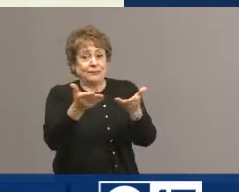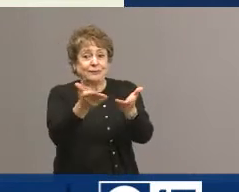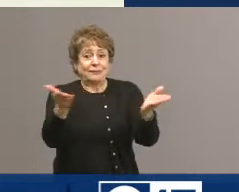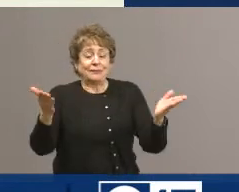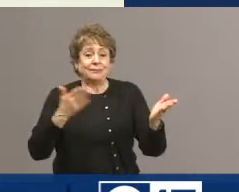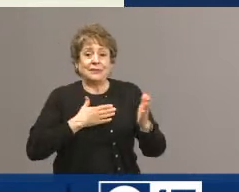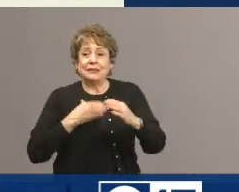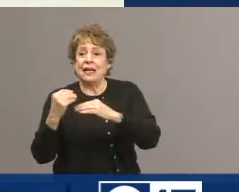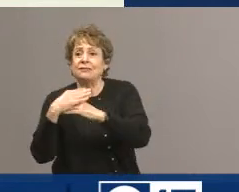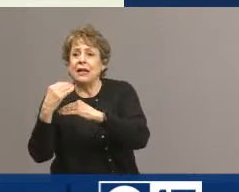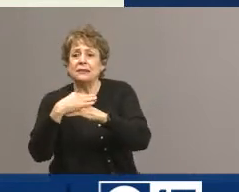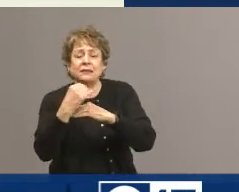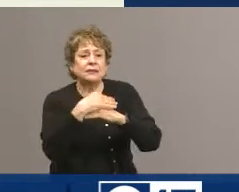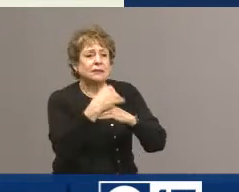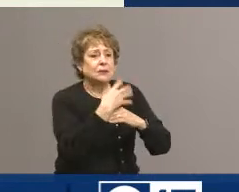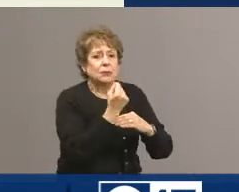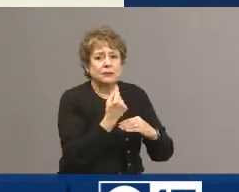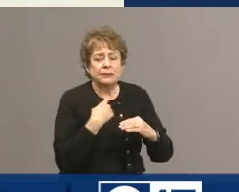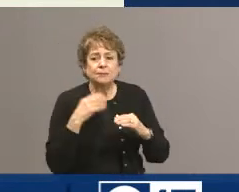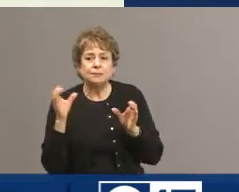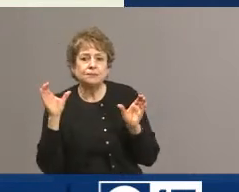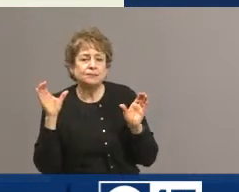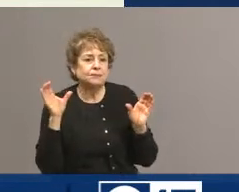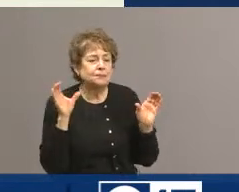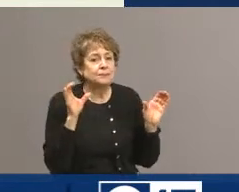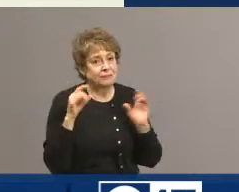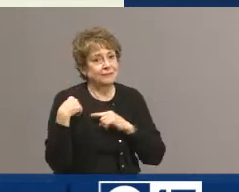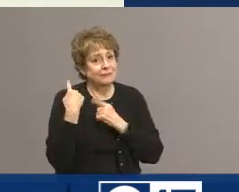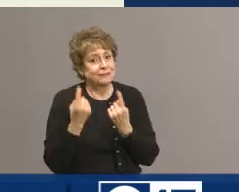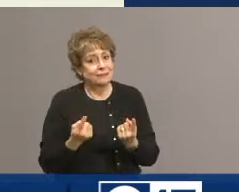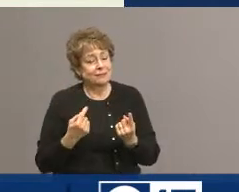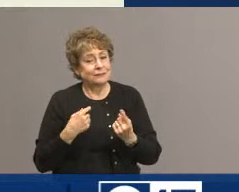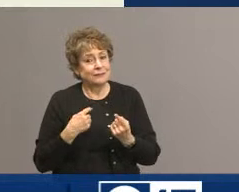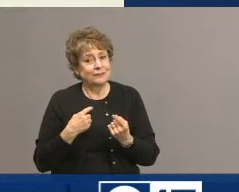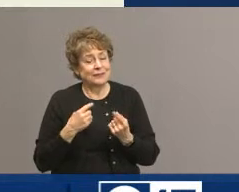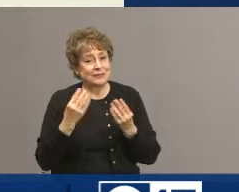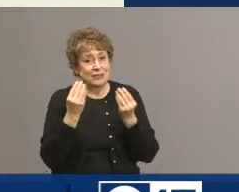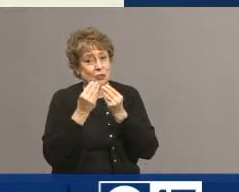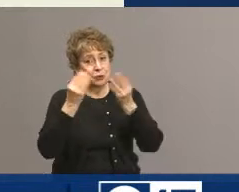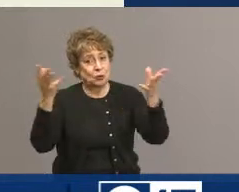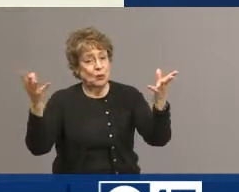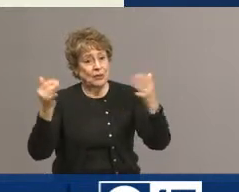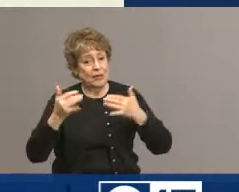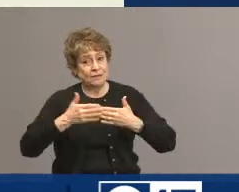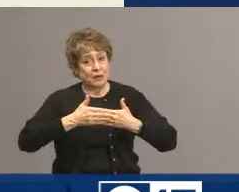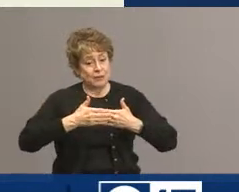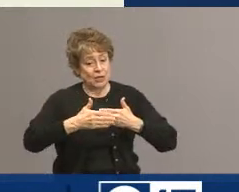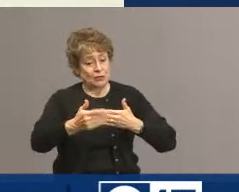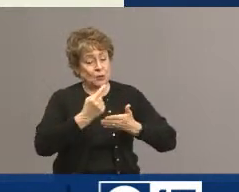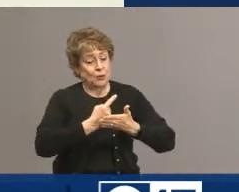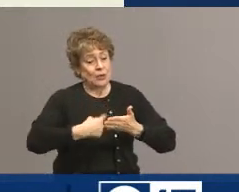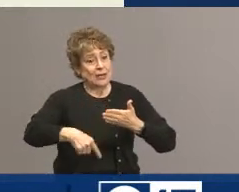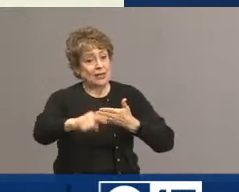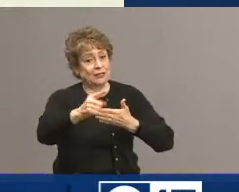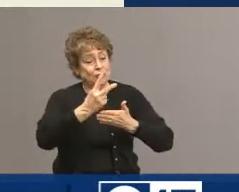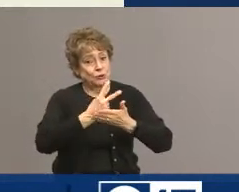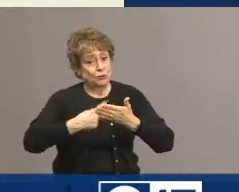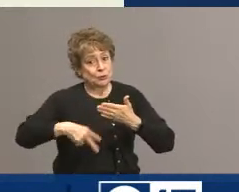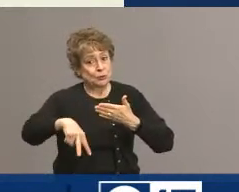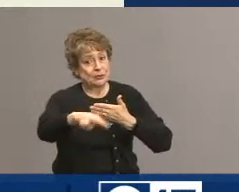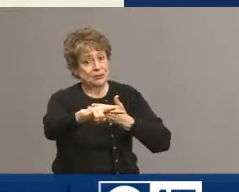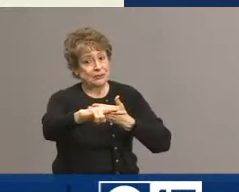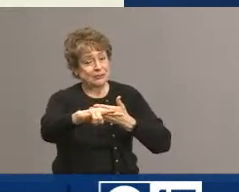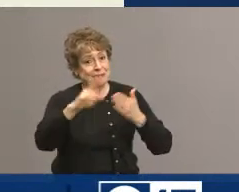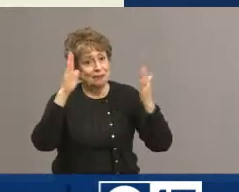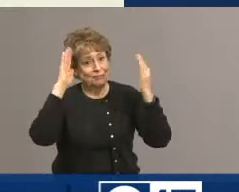letting you know that the next couple weeks going forward, to expect more cases in Arizona,